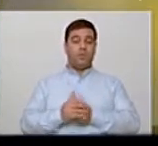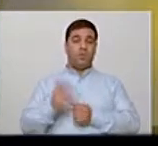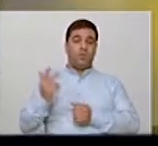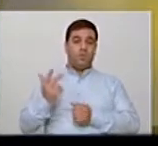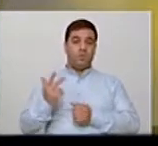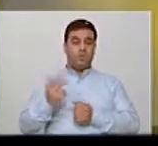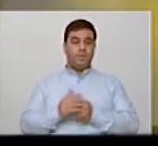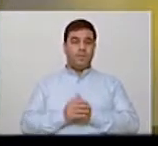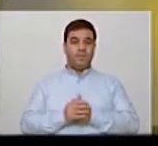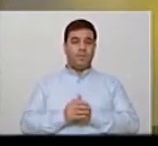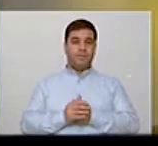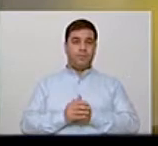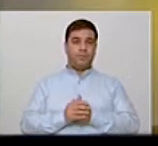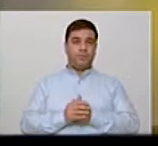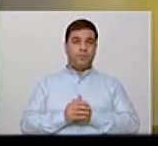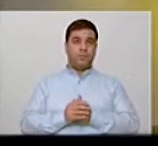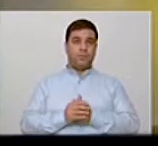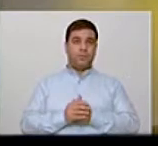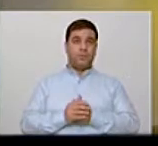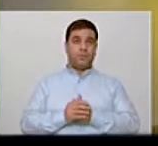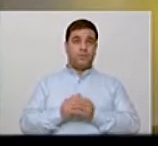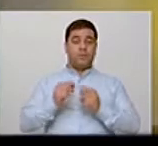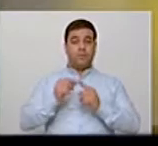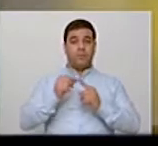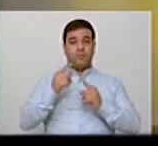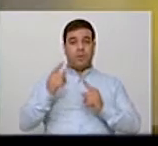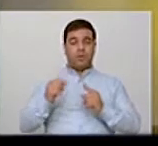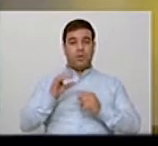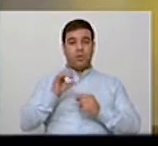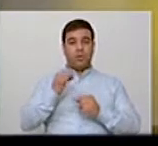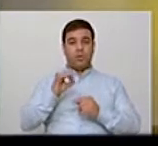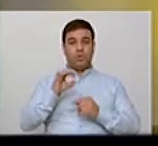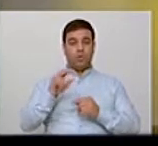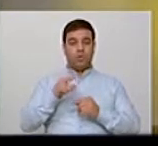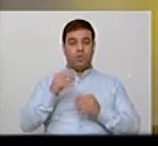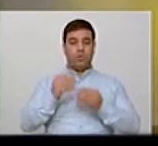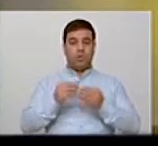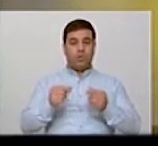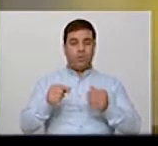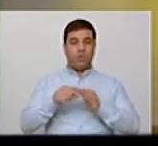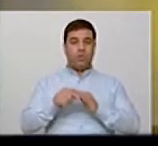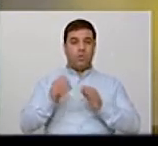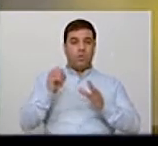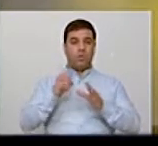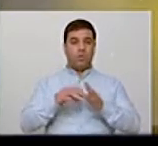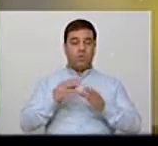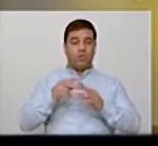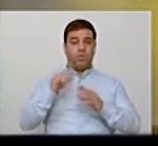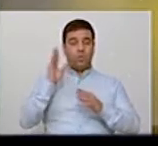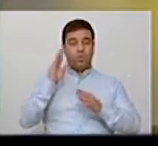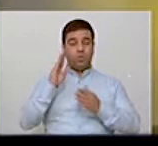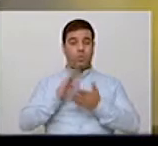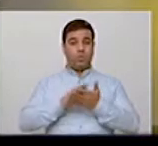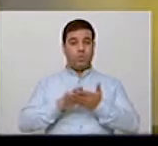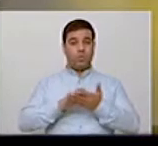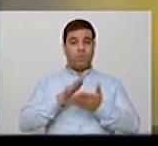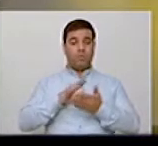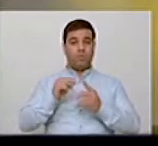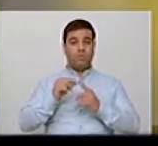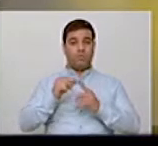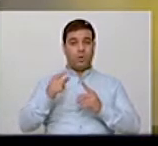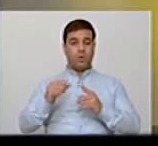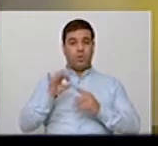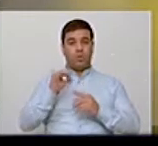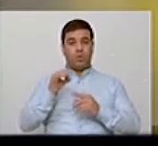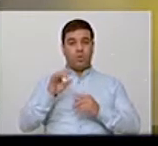3-chi. So'ngra barkni yod eritmasiga solinadi, ya'ni suvda yuvilgan barkni yod